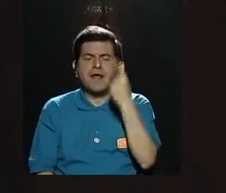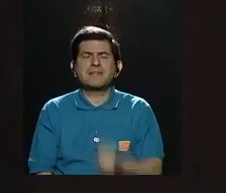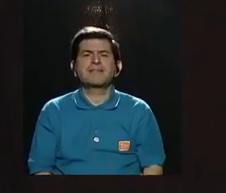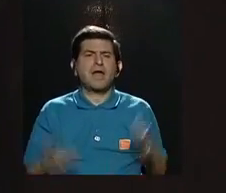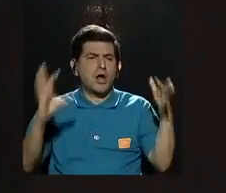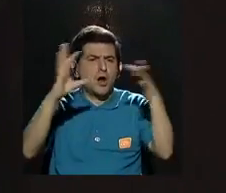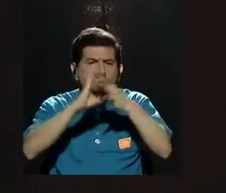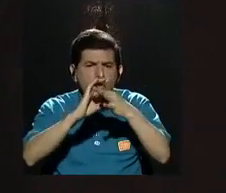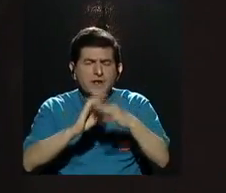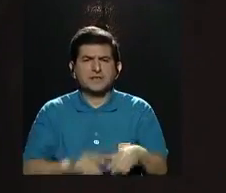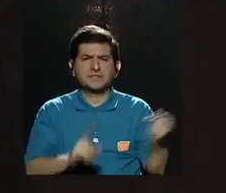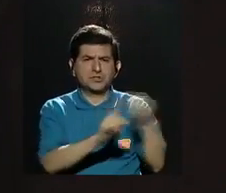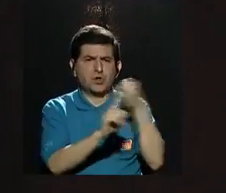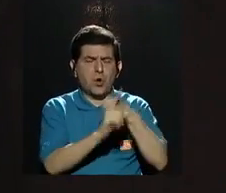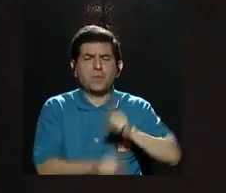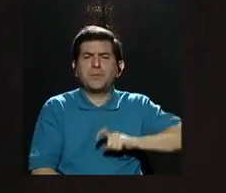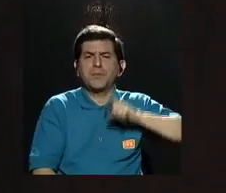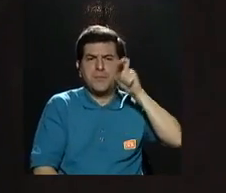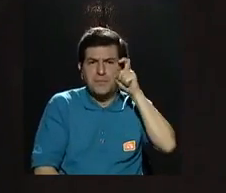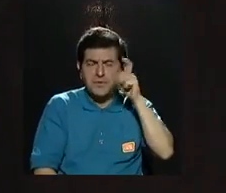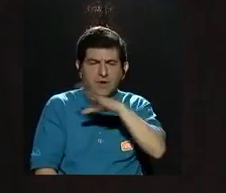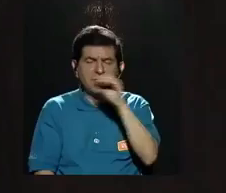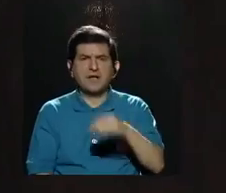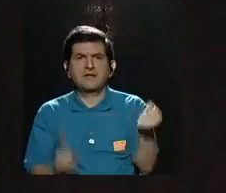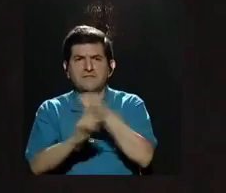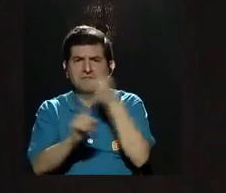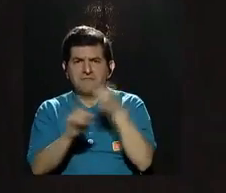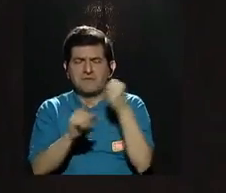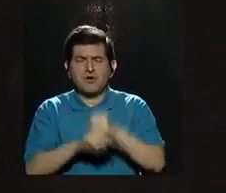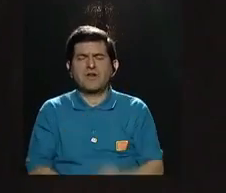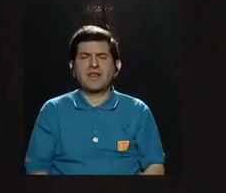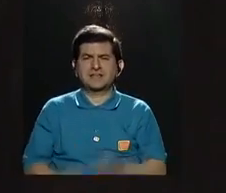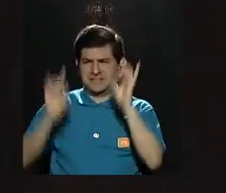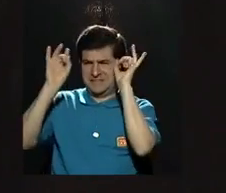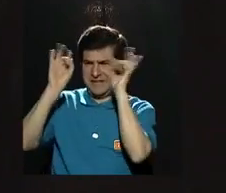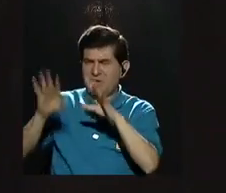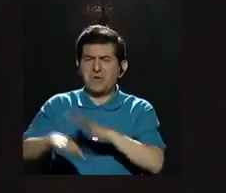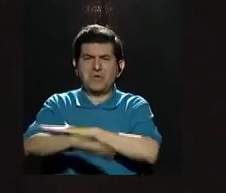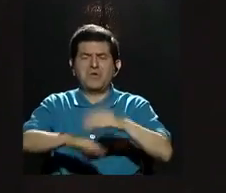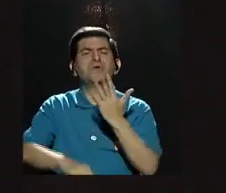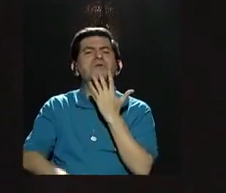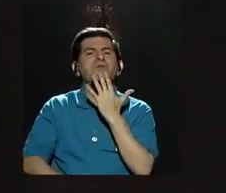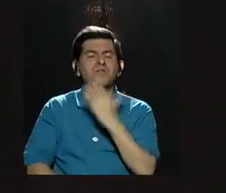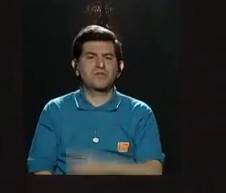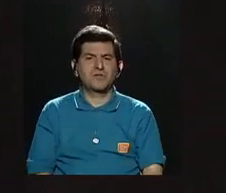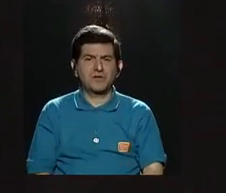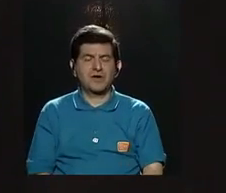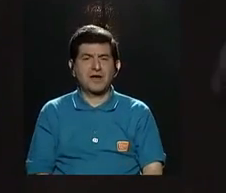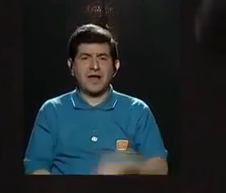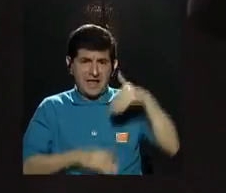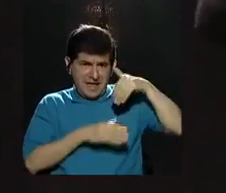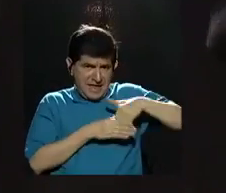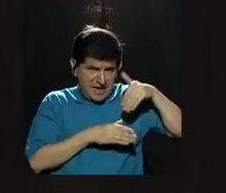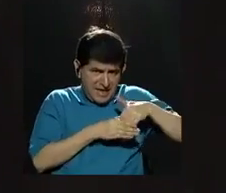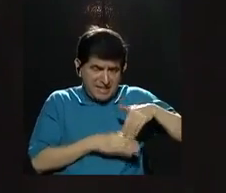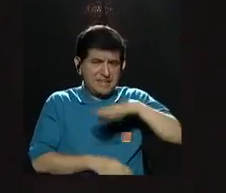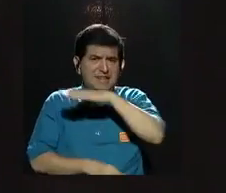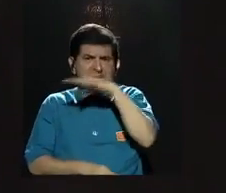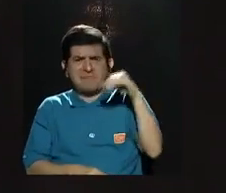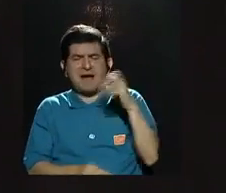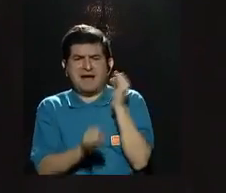gender violence and racist violence, between intimate violence and institutional violence,